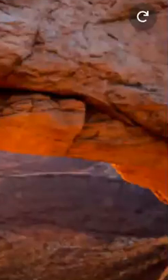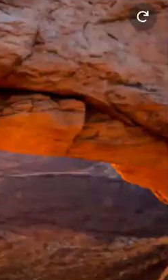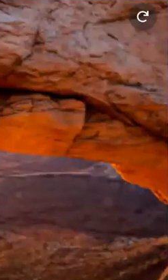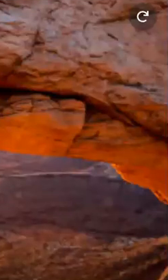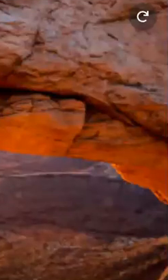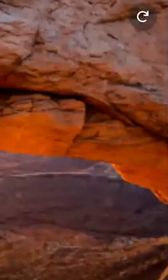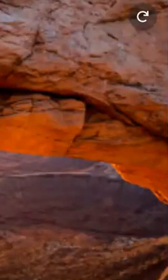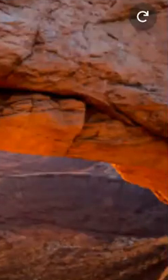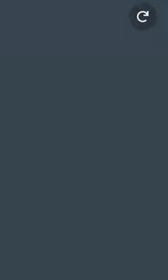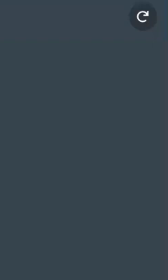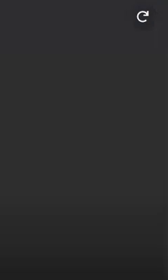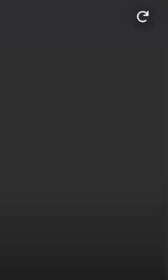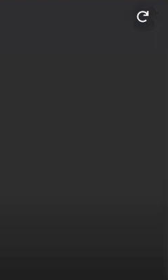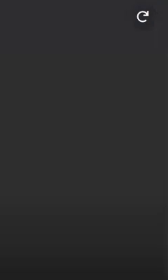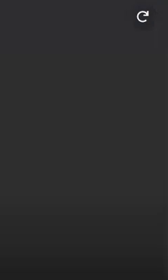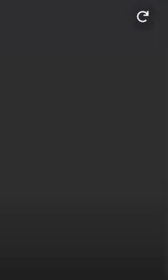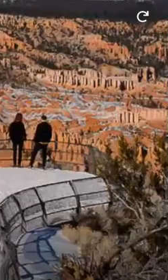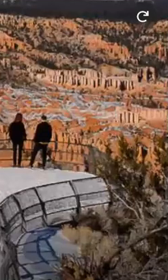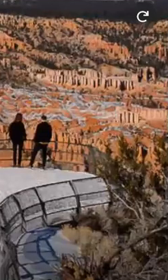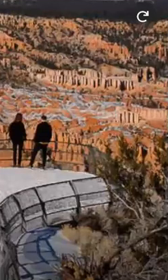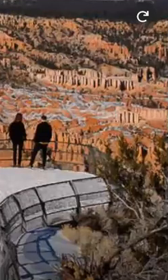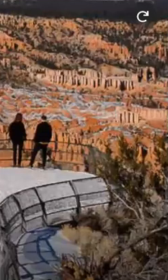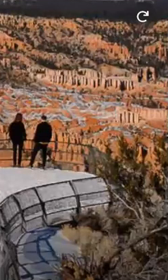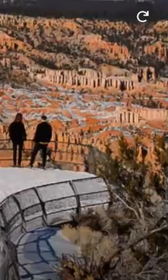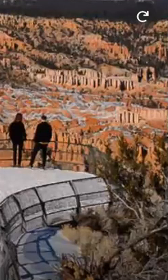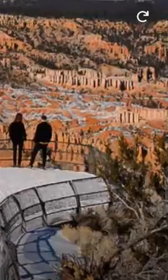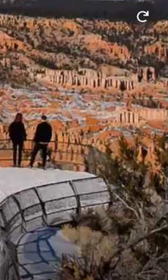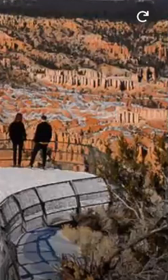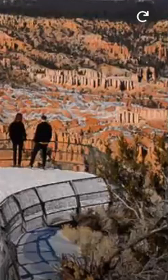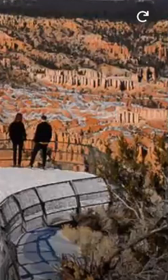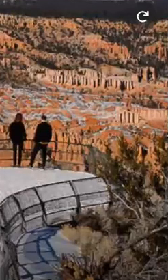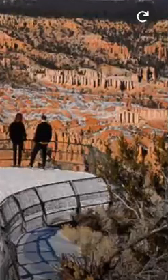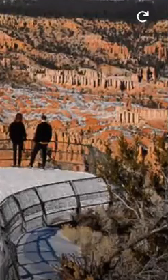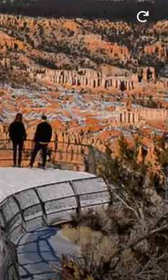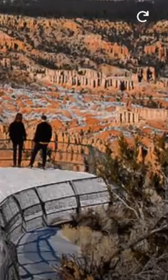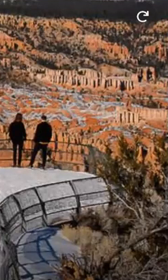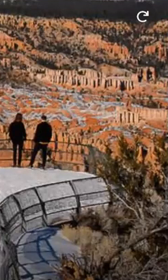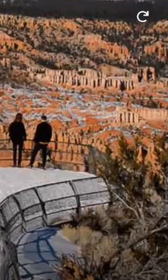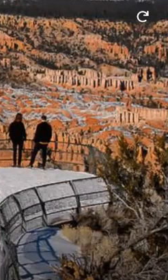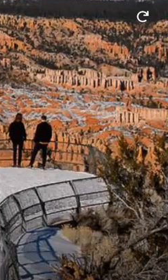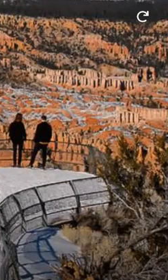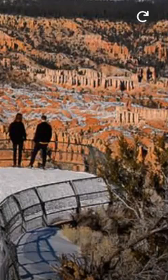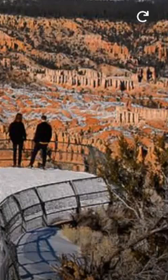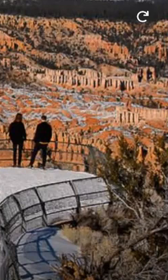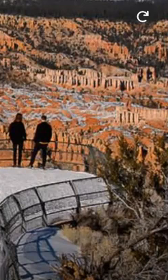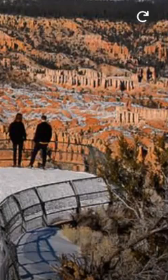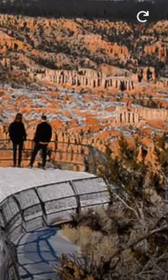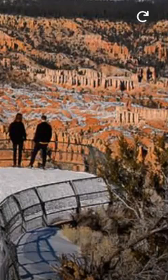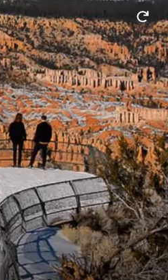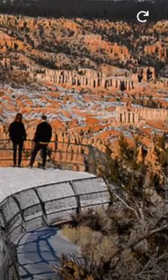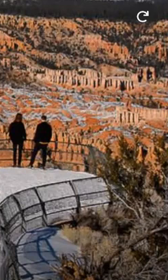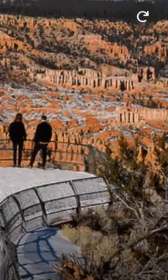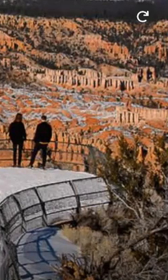Redford, um, he's a real outdoorsman, and he has really preserved that area. In fact,